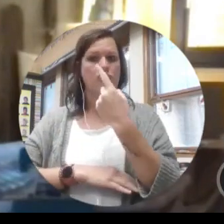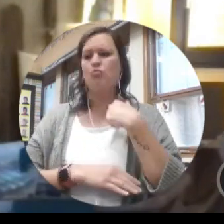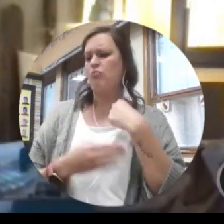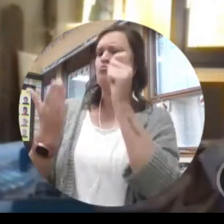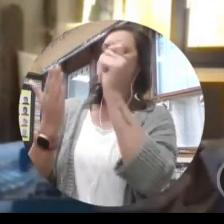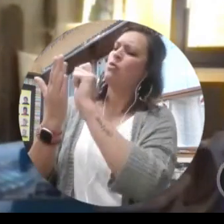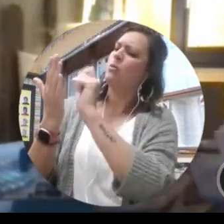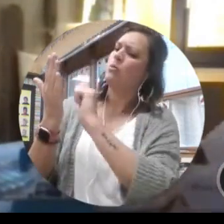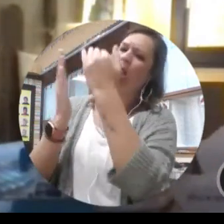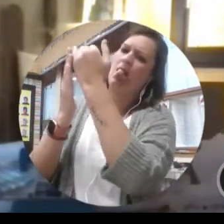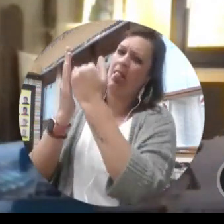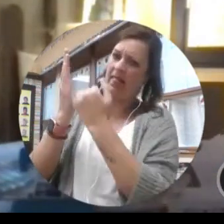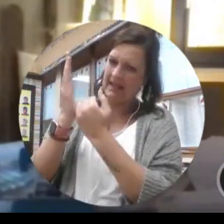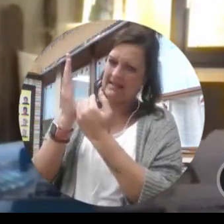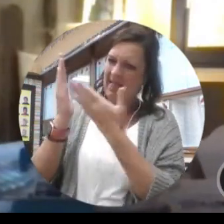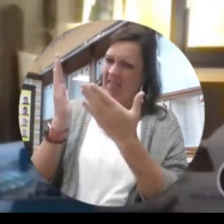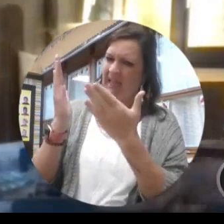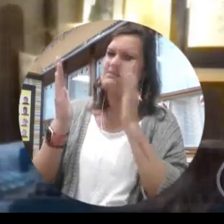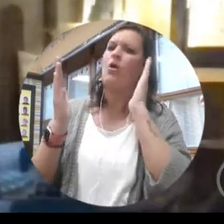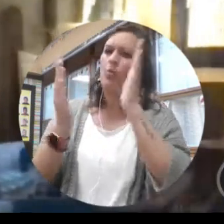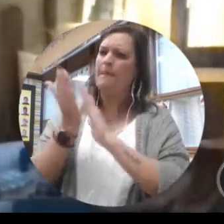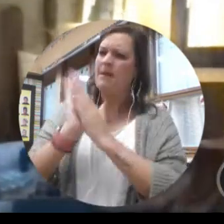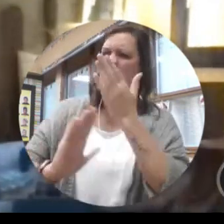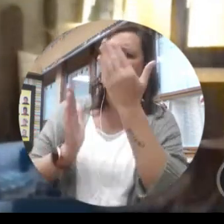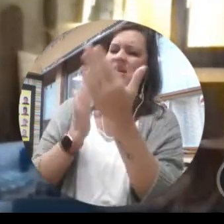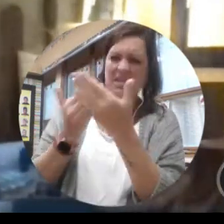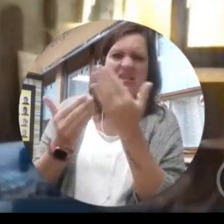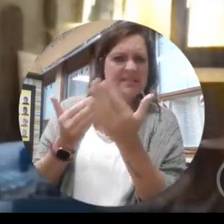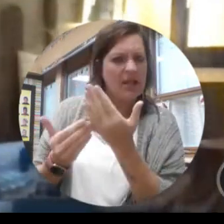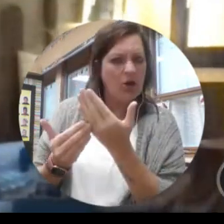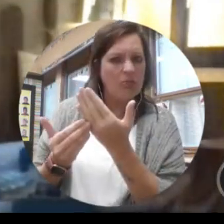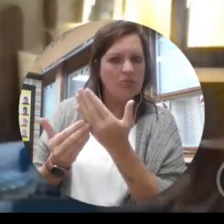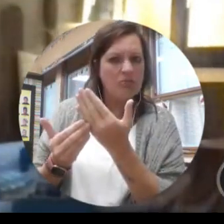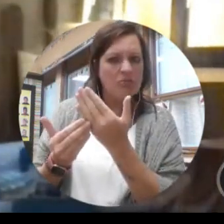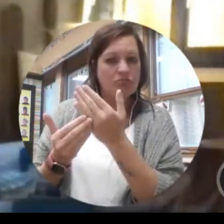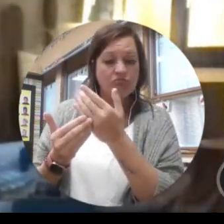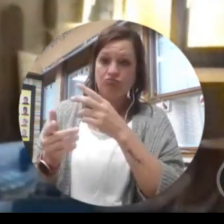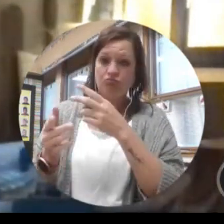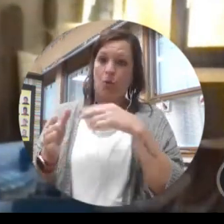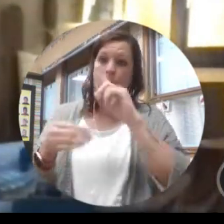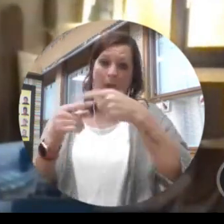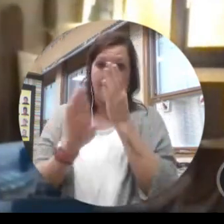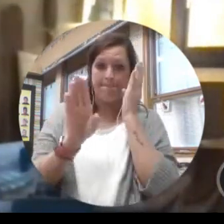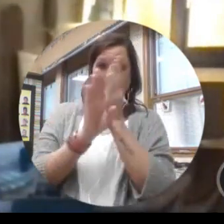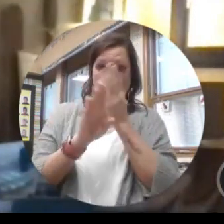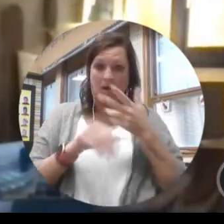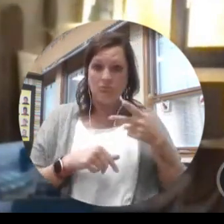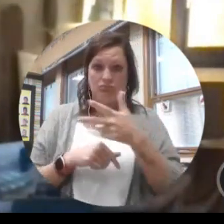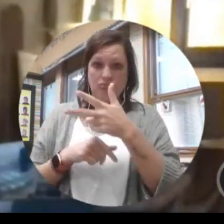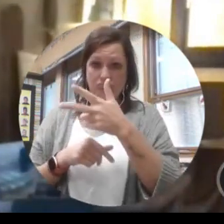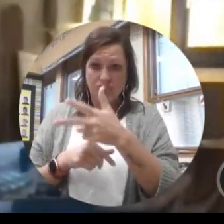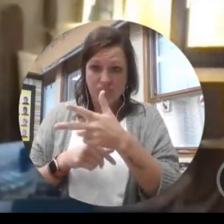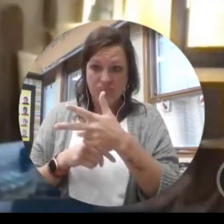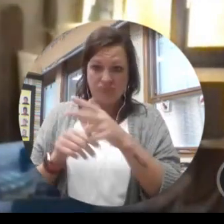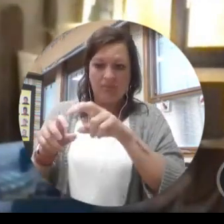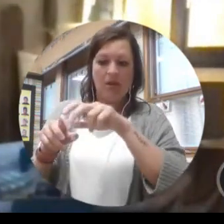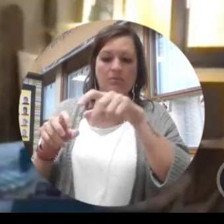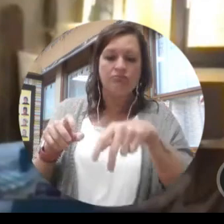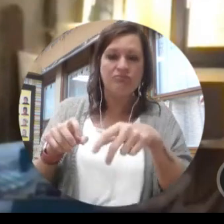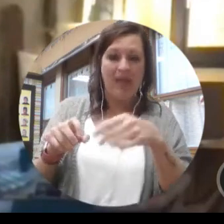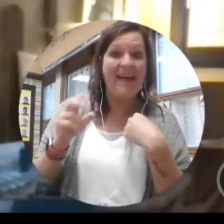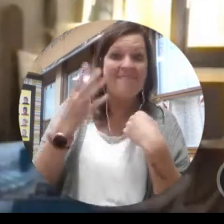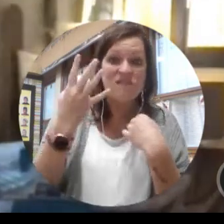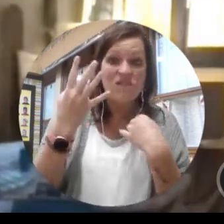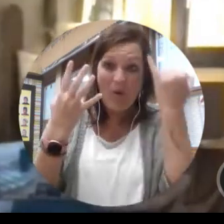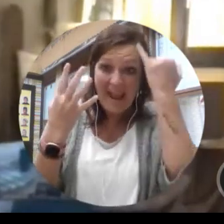day. By the time I got off the bus, I already had 4 things written down. Easier the second day. Number 1, I know where my room and